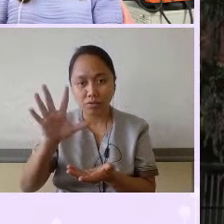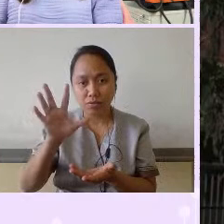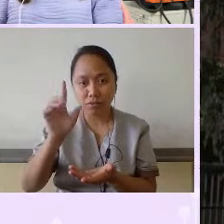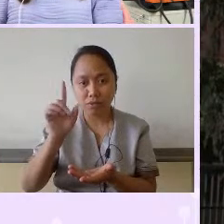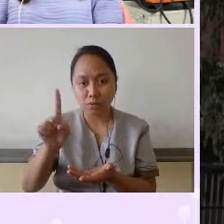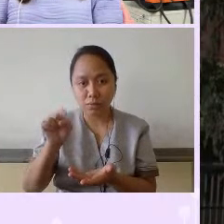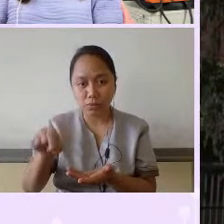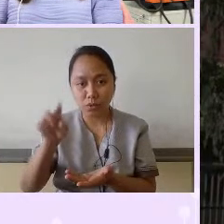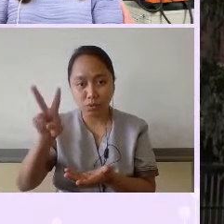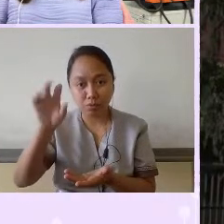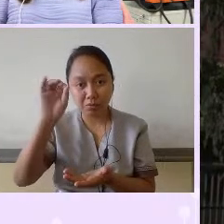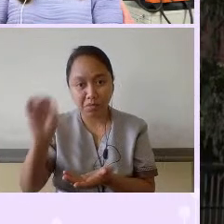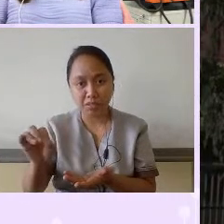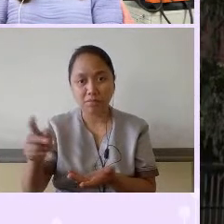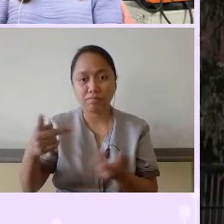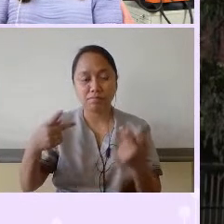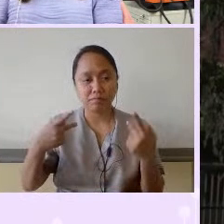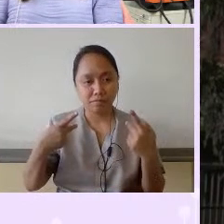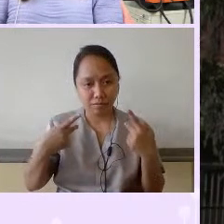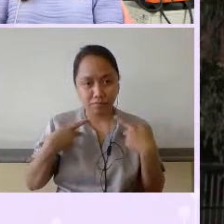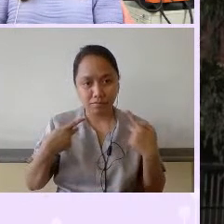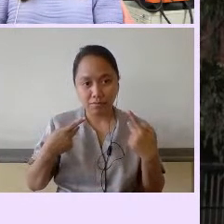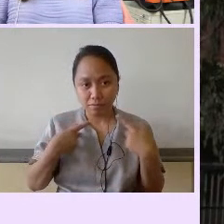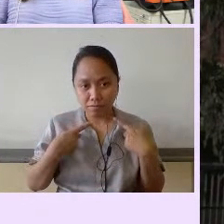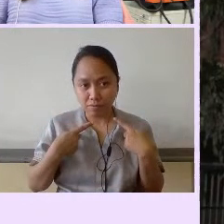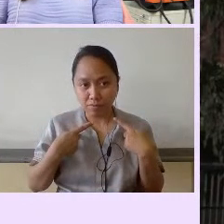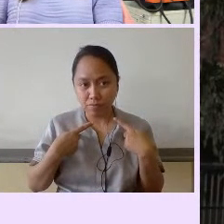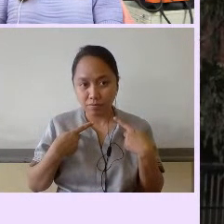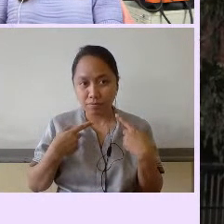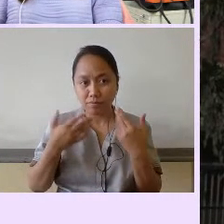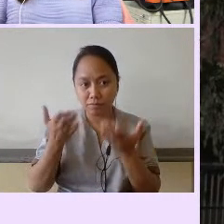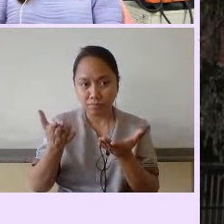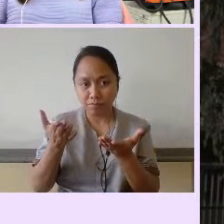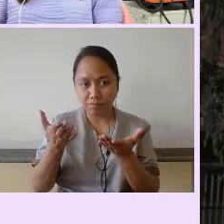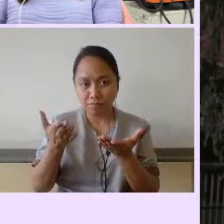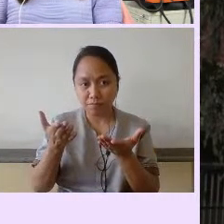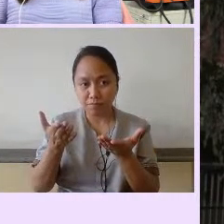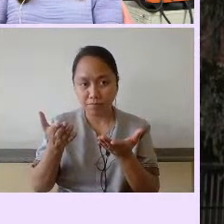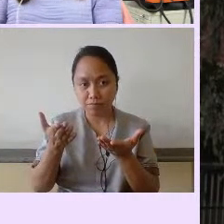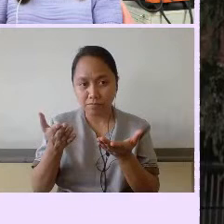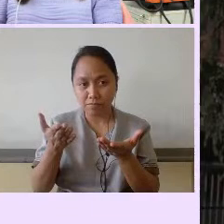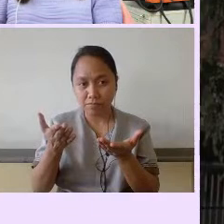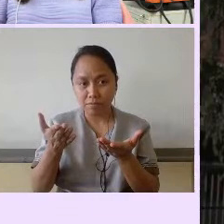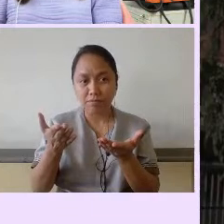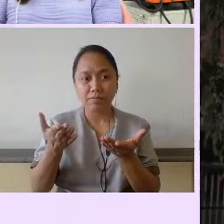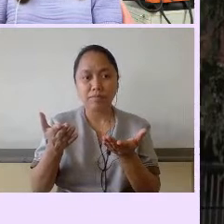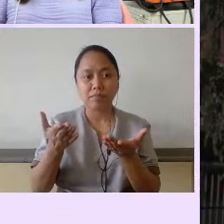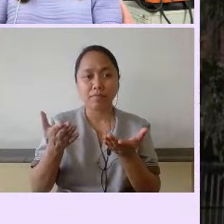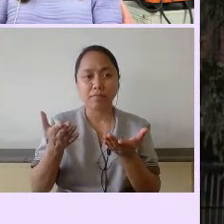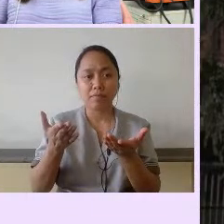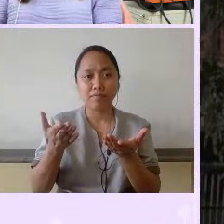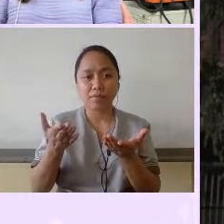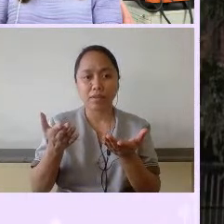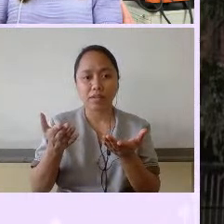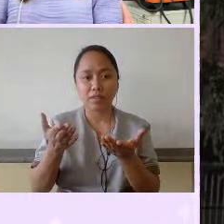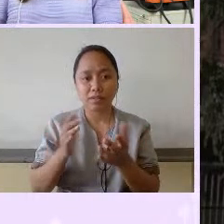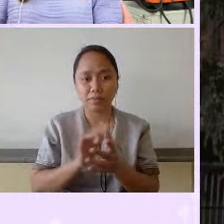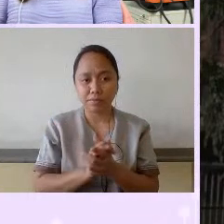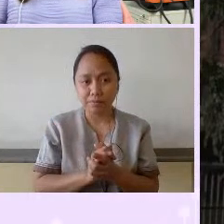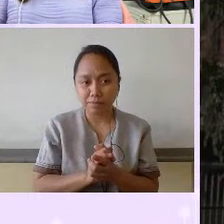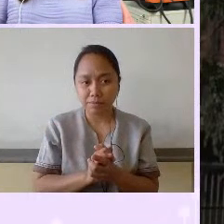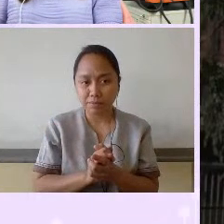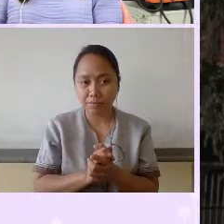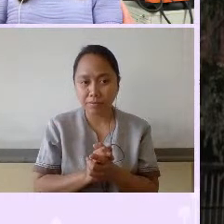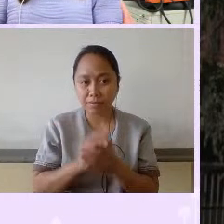as COVID-19 restrictions were eased, and these improvements were sustained in 2022.